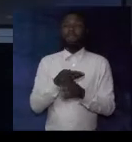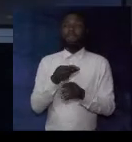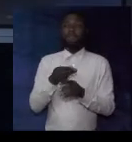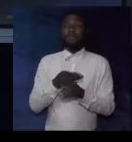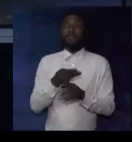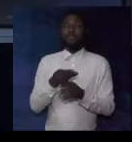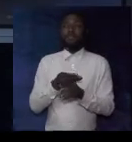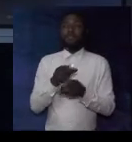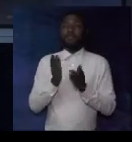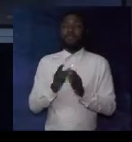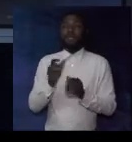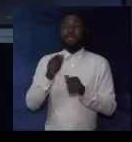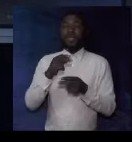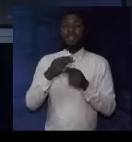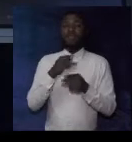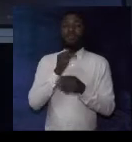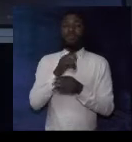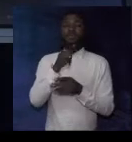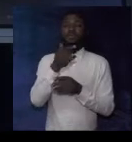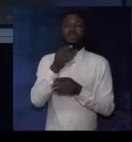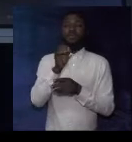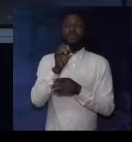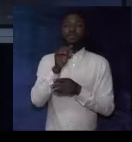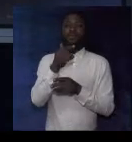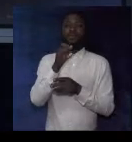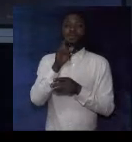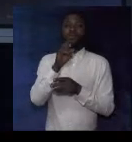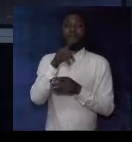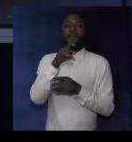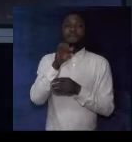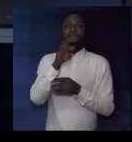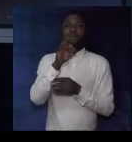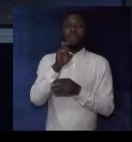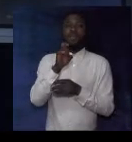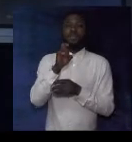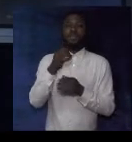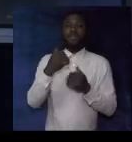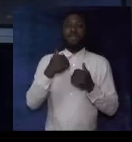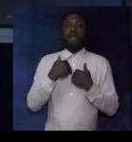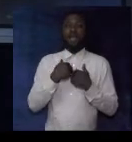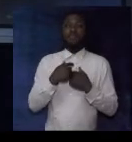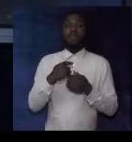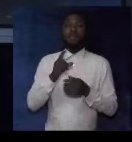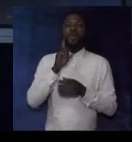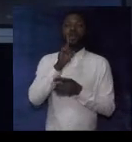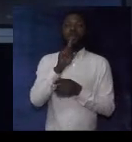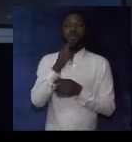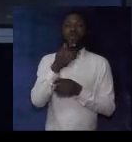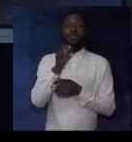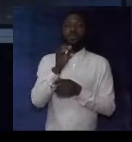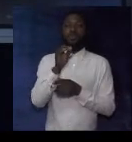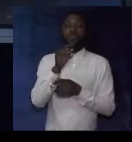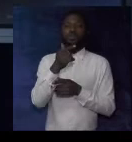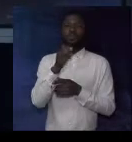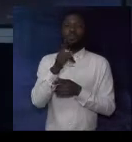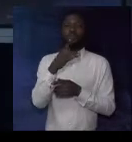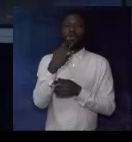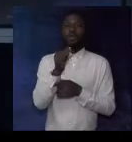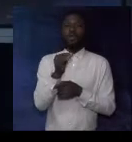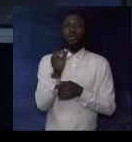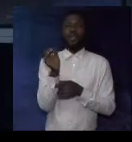can name is called the googolplex. It's called what? The googolplex. The googolplex has 1 googol